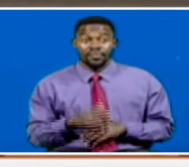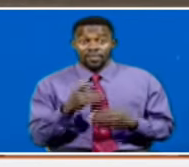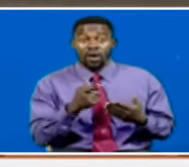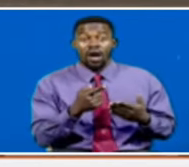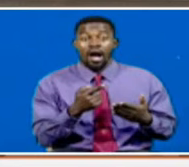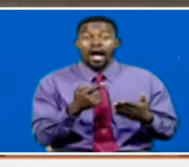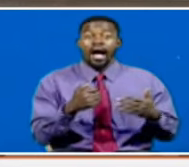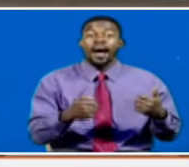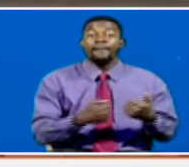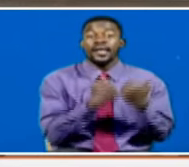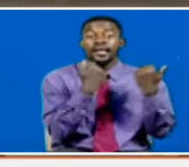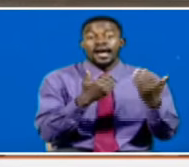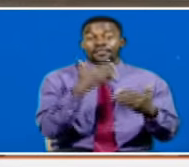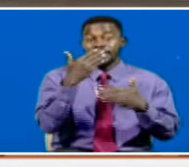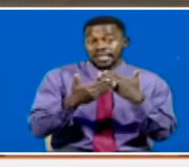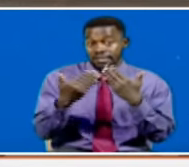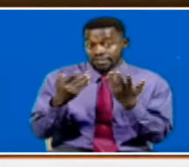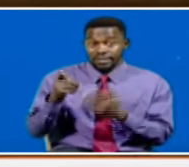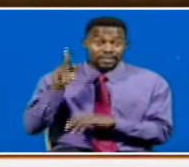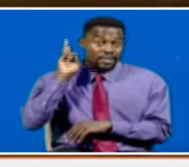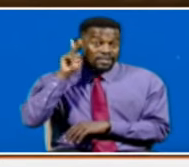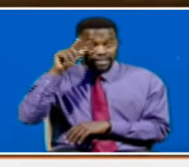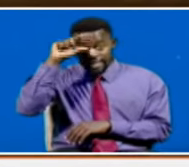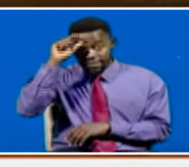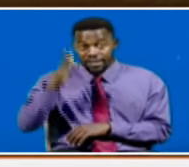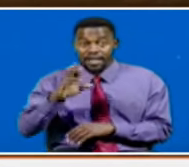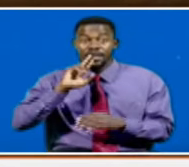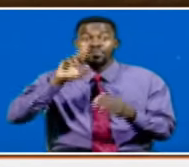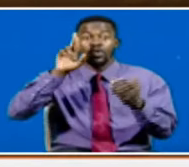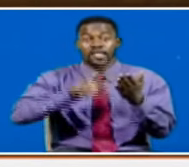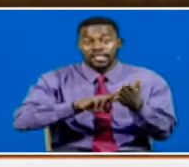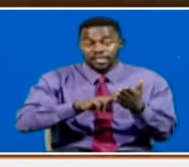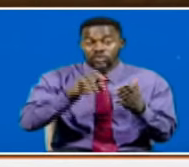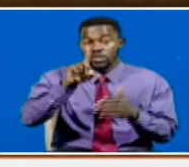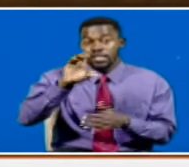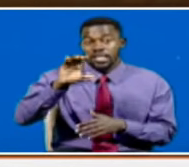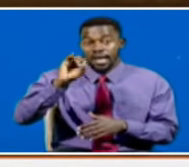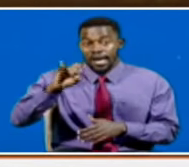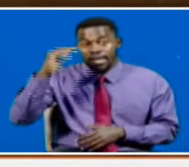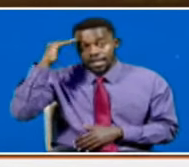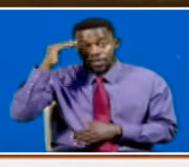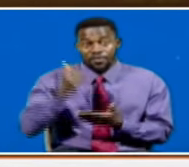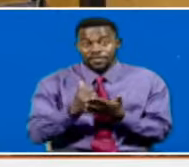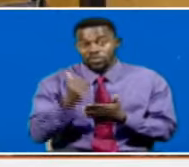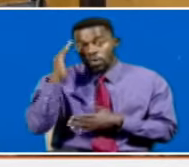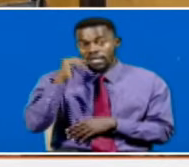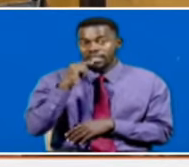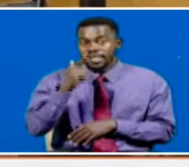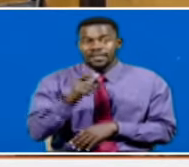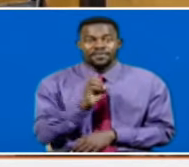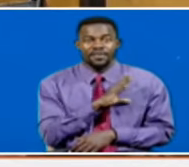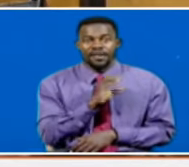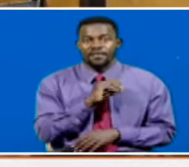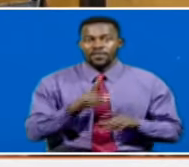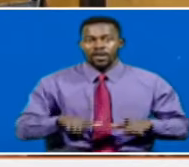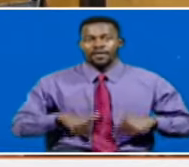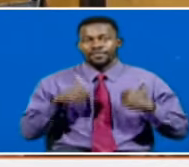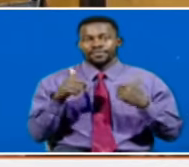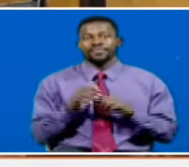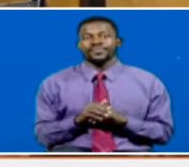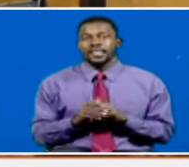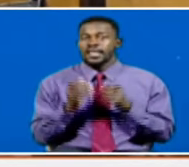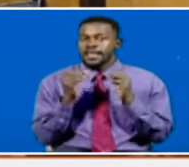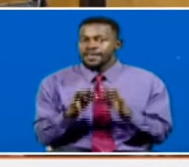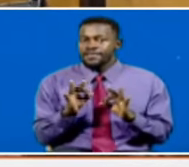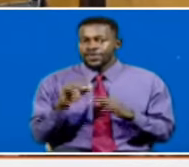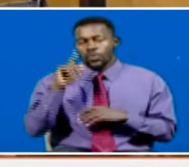a statement at the Directorate of Criminal Investigations headquarters saying he feared for his life. If you think I've